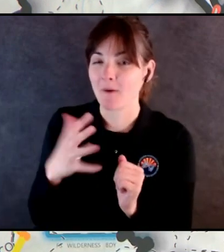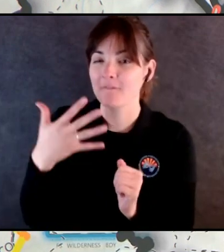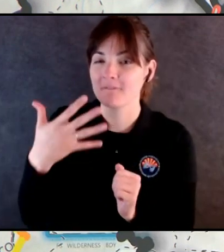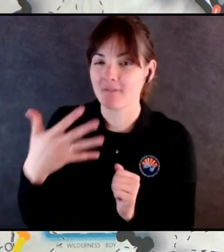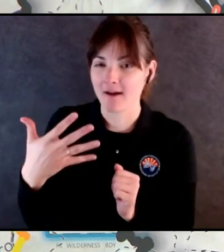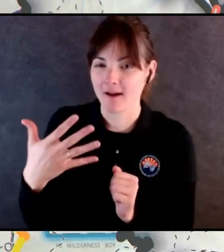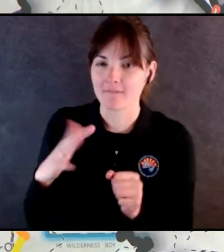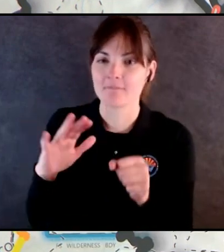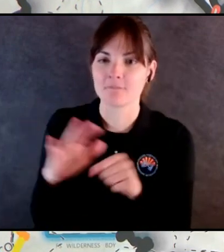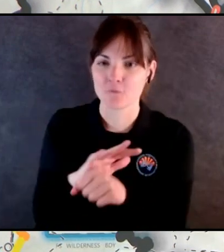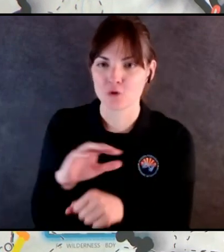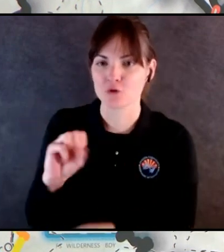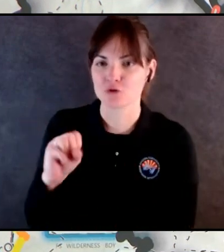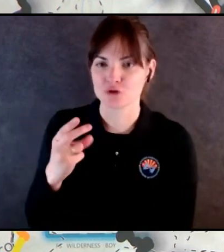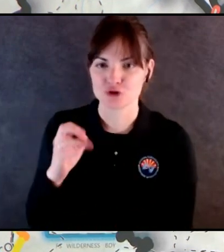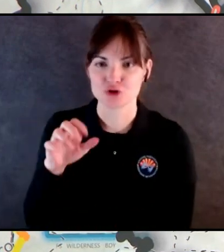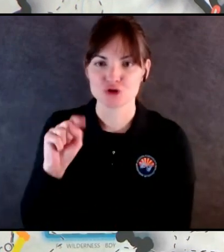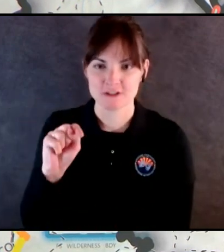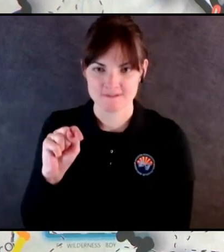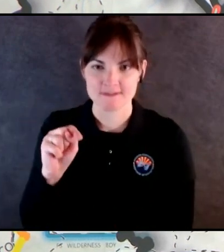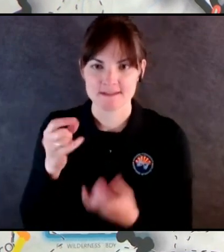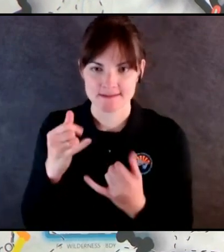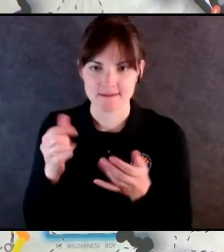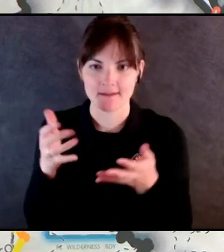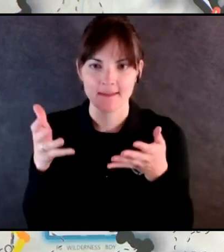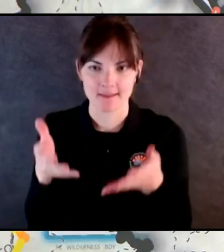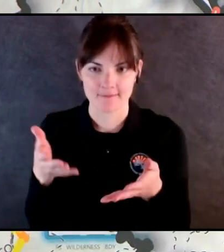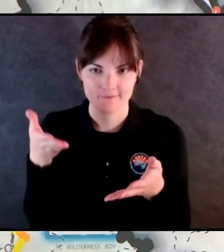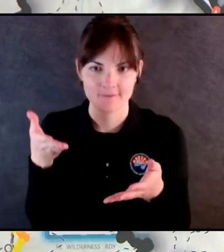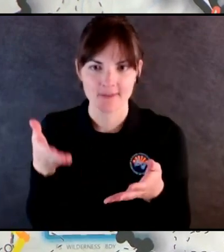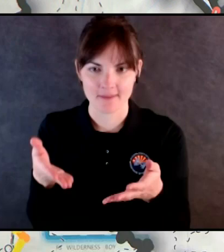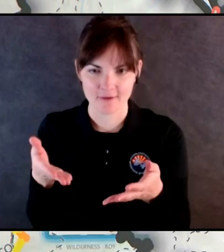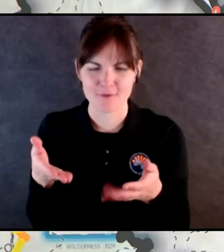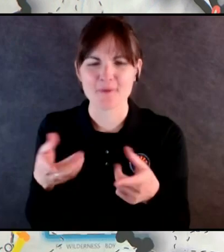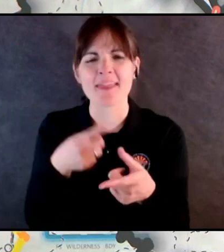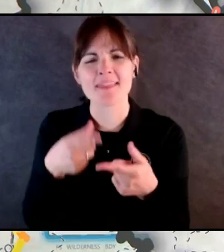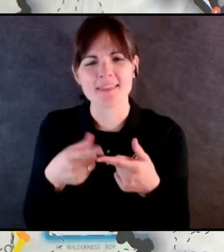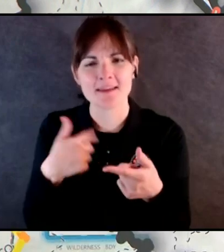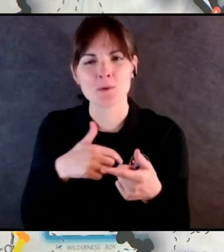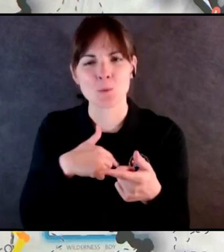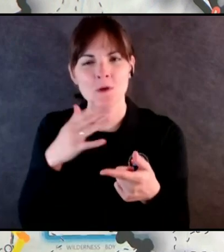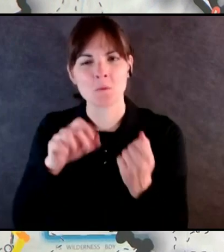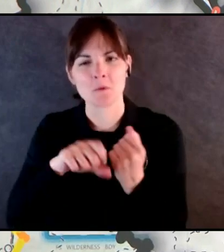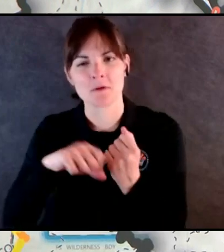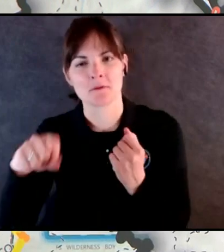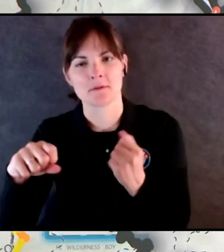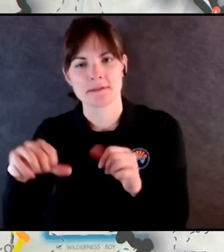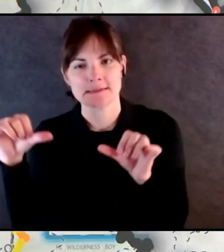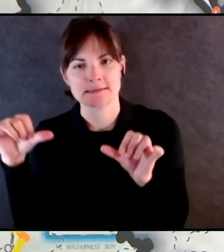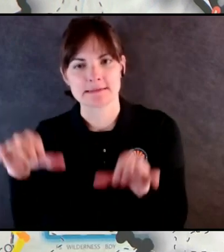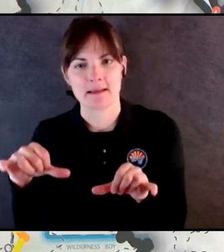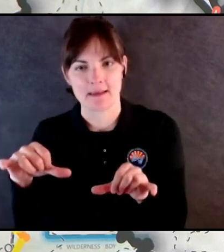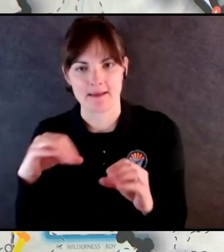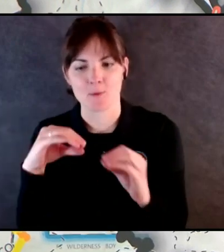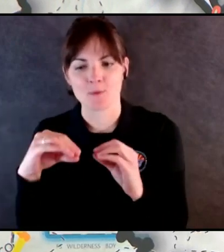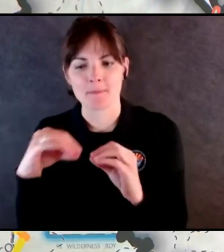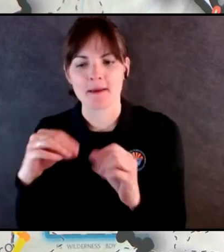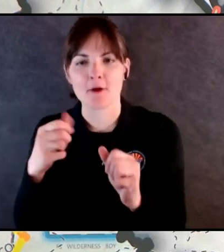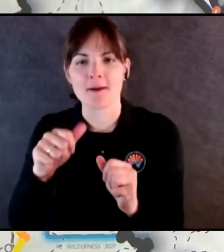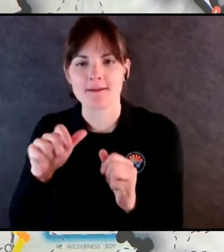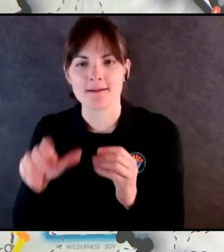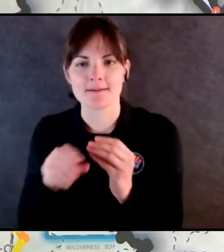going to maintain presence in there and repair any additional items that we find over that